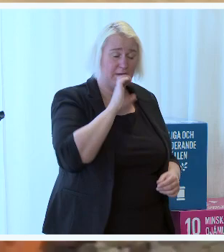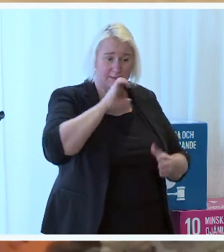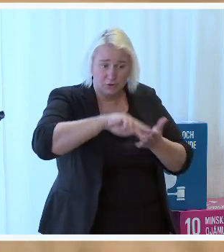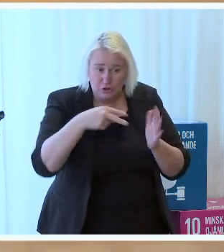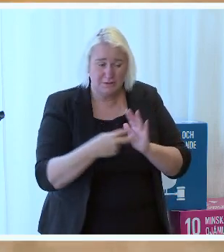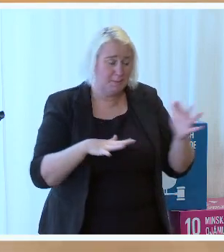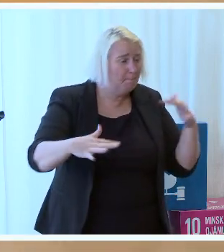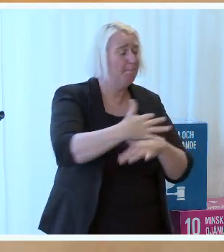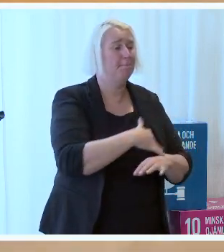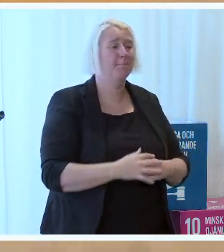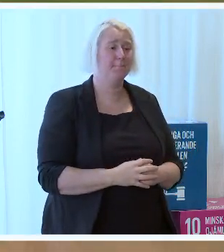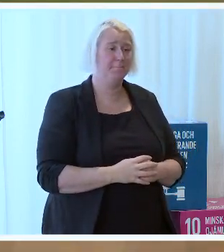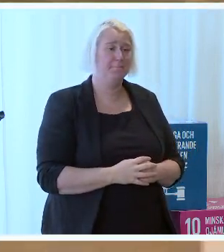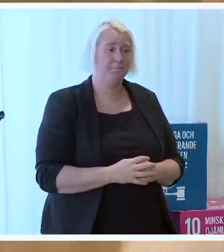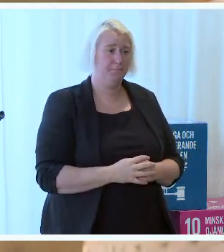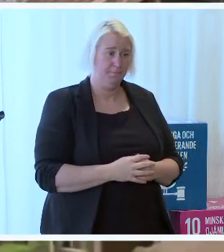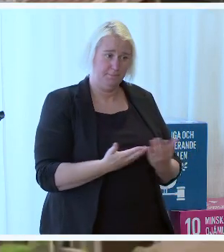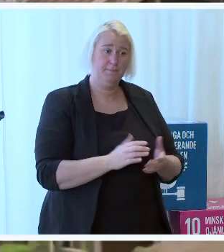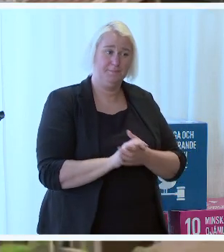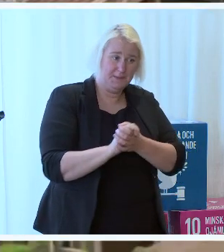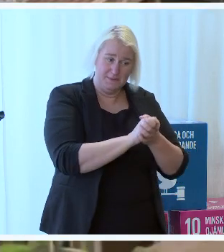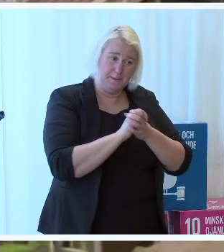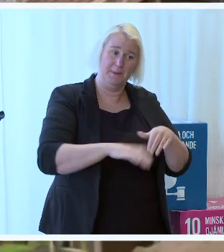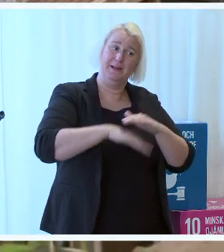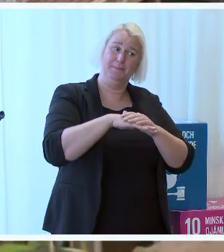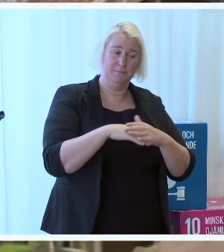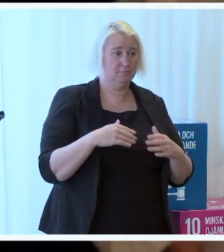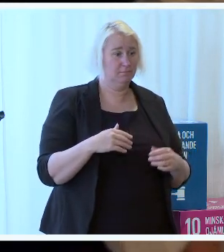homes. Together, we're building entire villages.